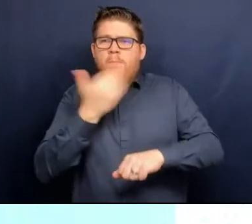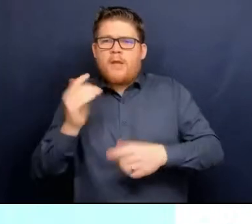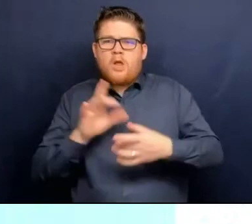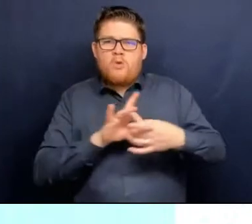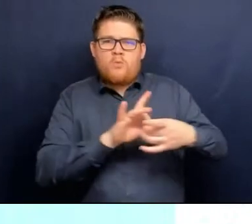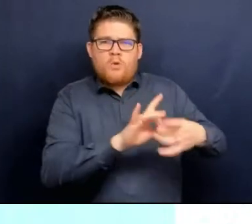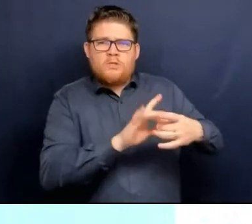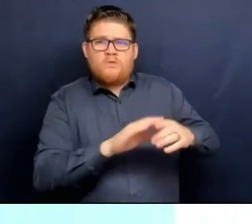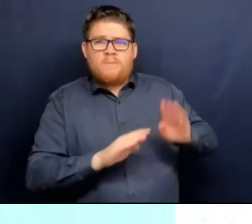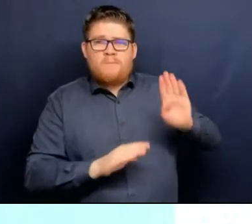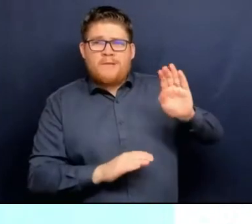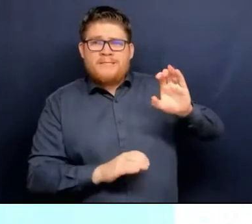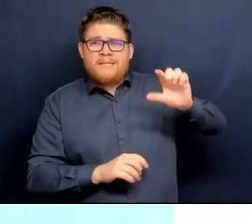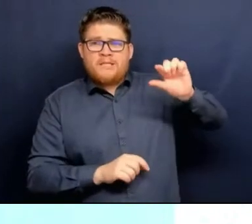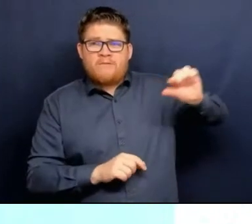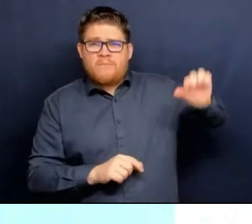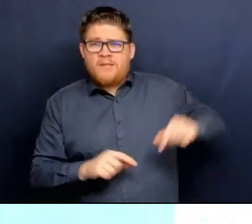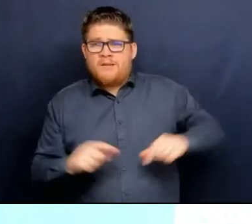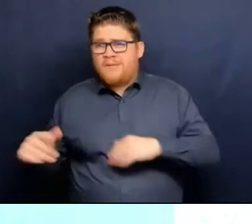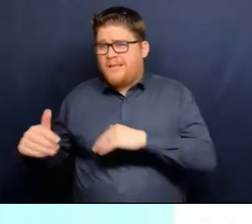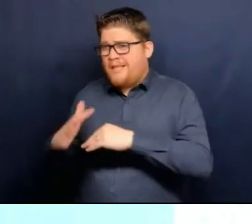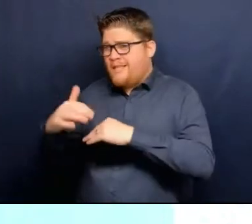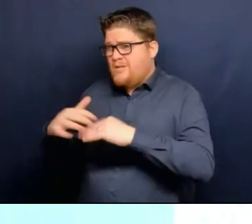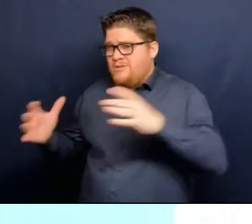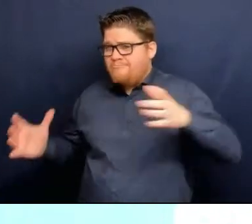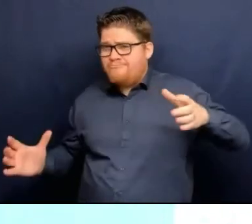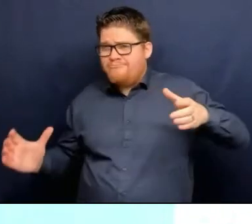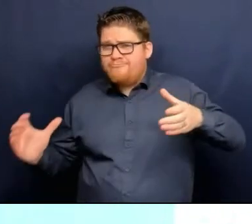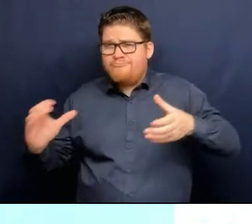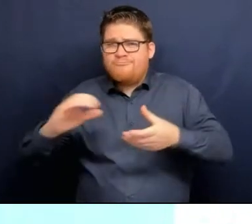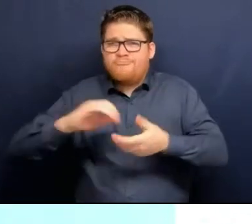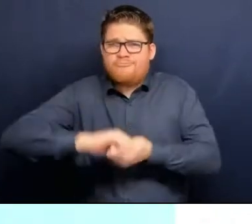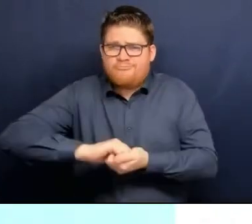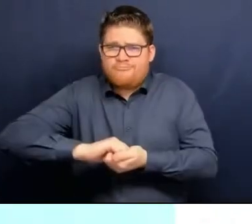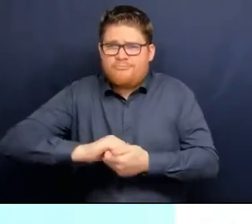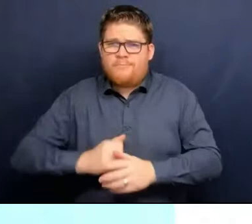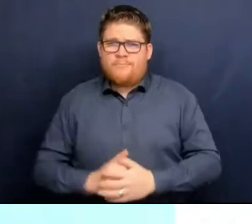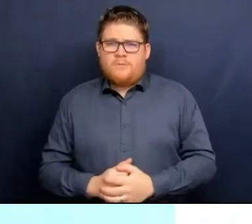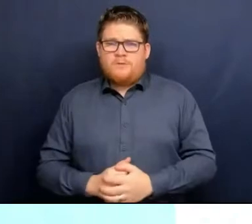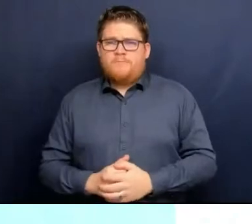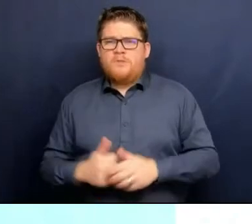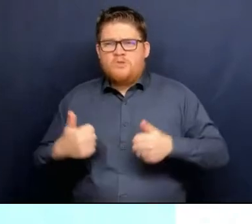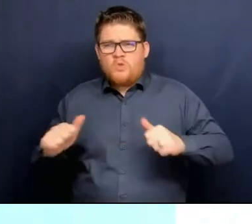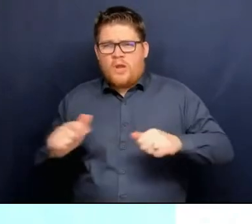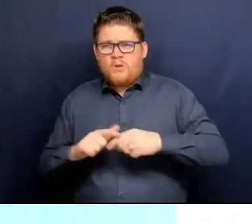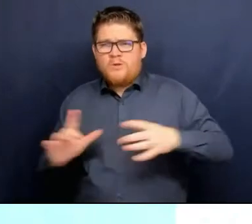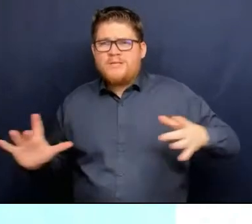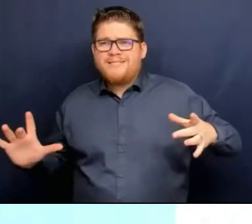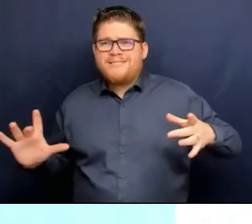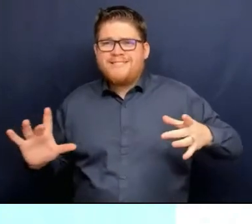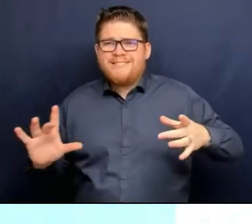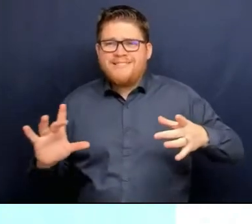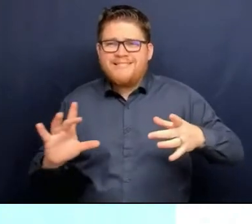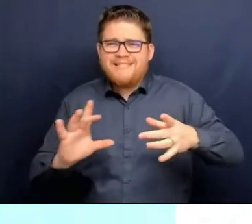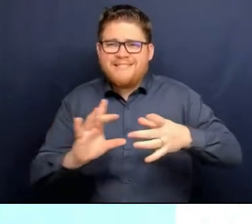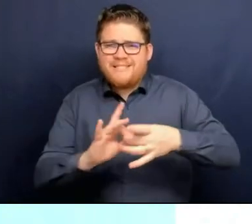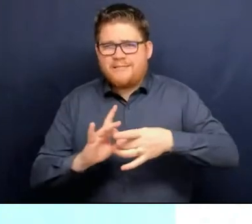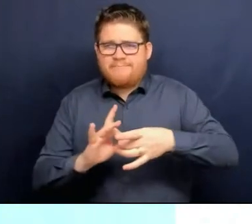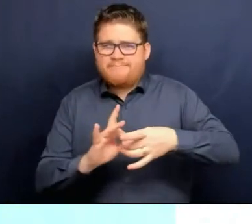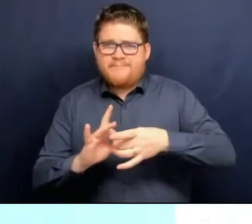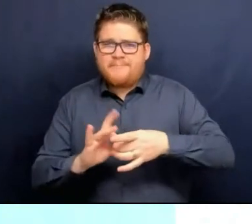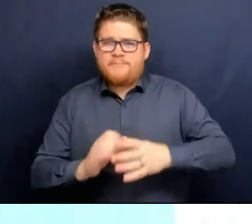of reconciliation for all the people in the province. While the majority of our work still before us, we can be encouraged